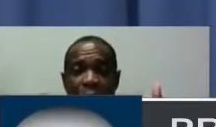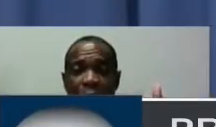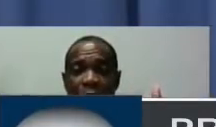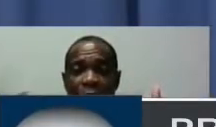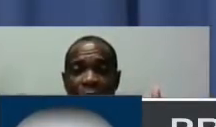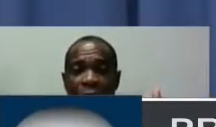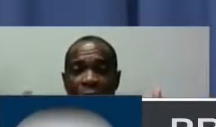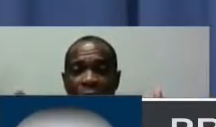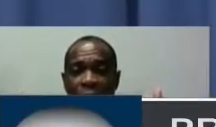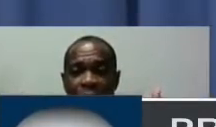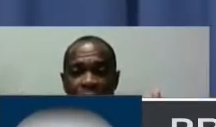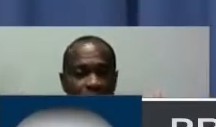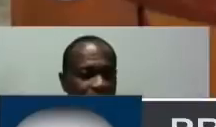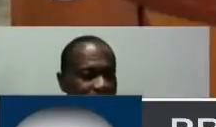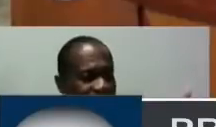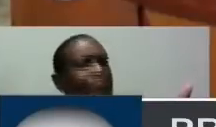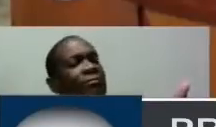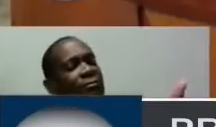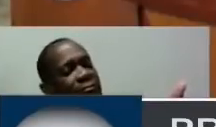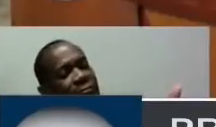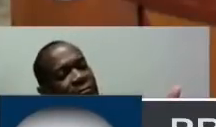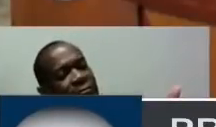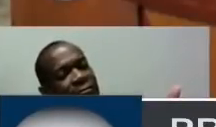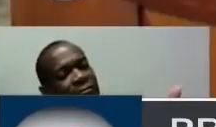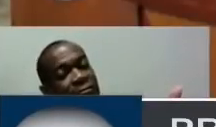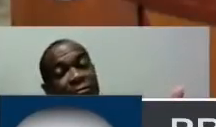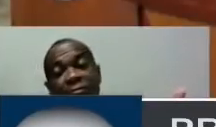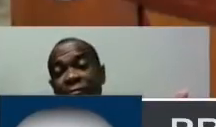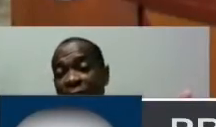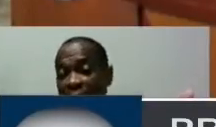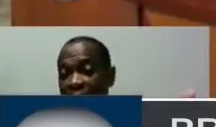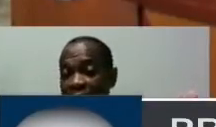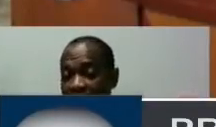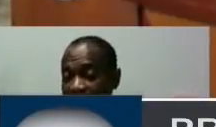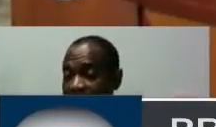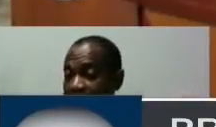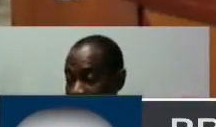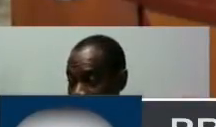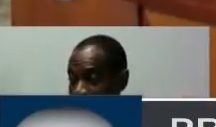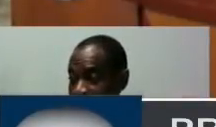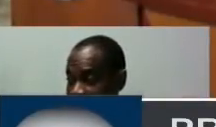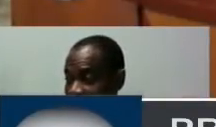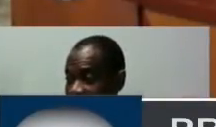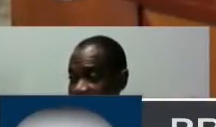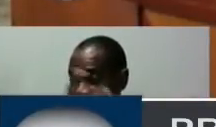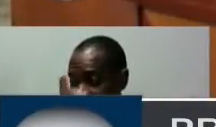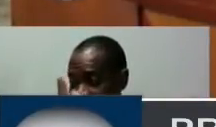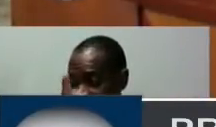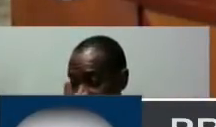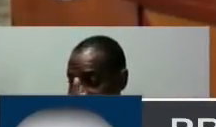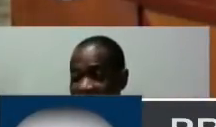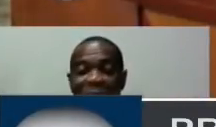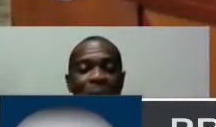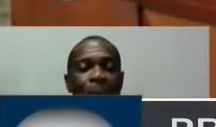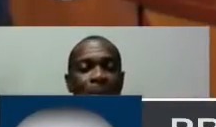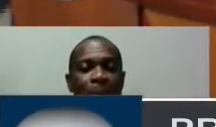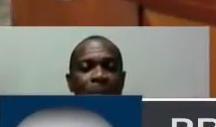he is approaching, Minister Young, the digitization of vaccination records.